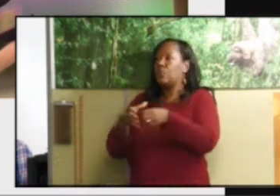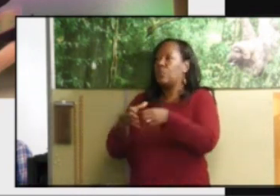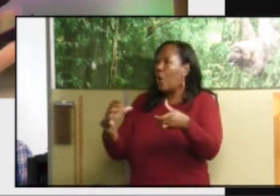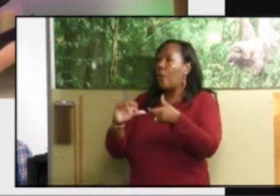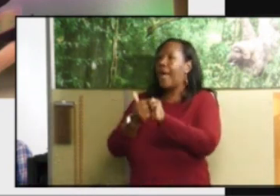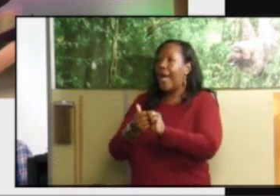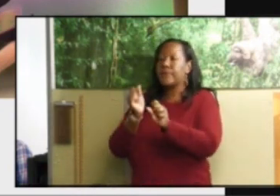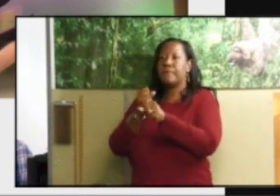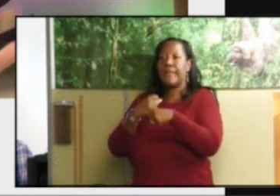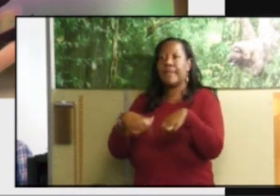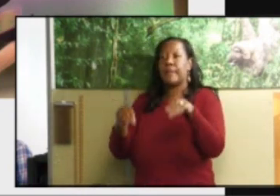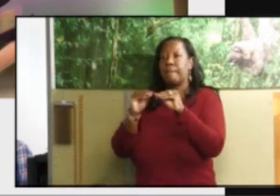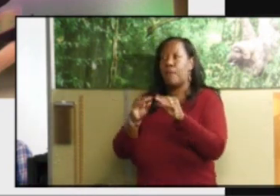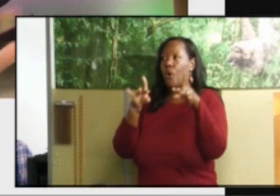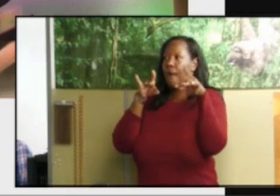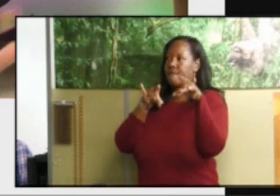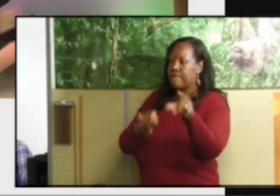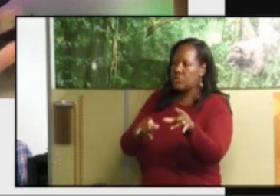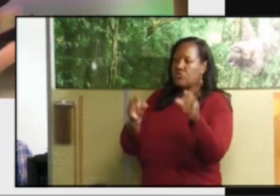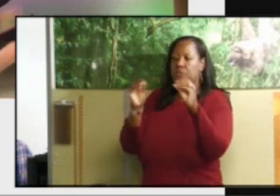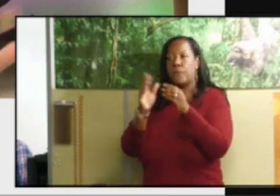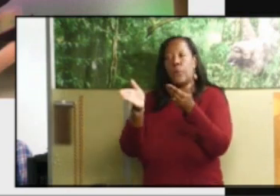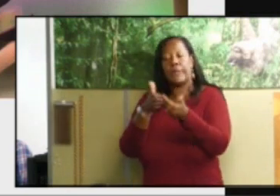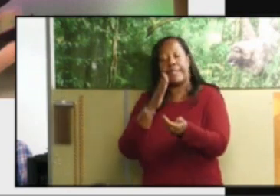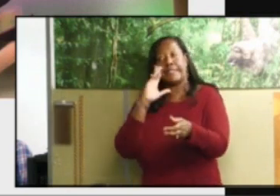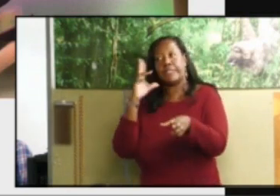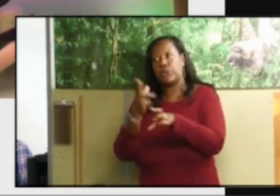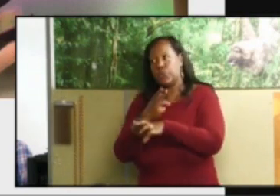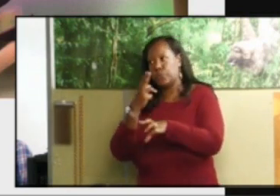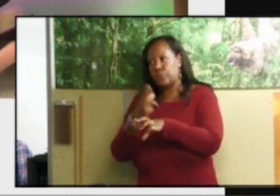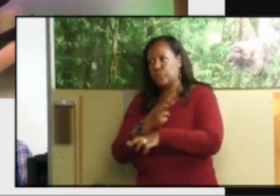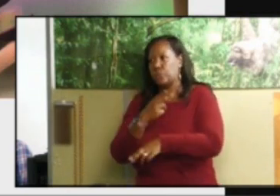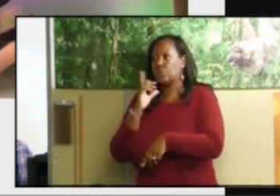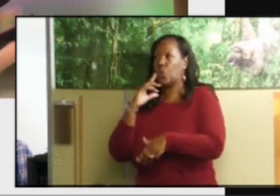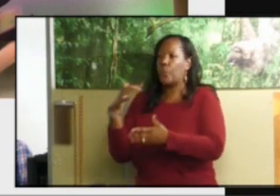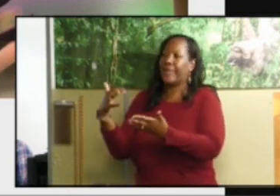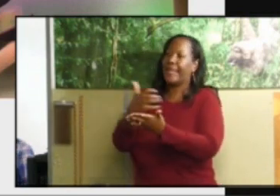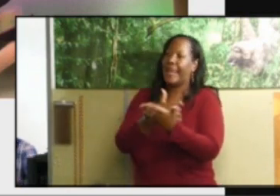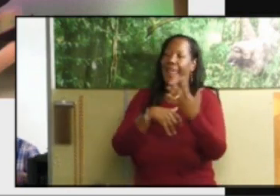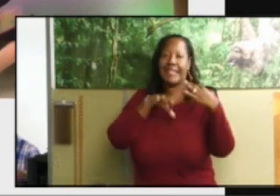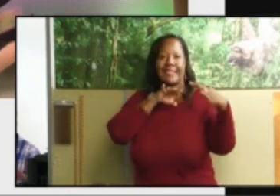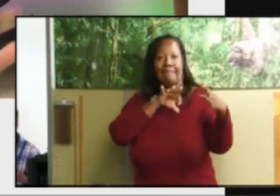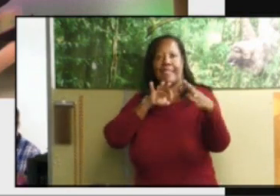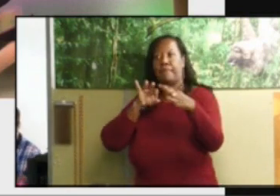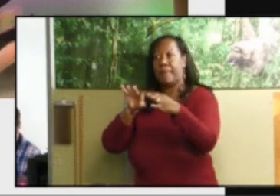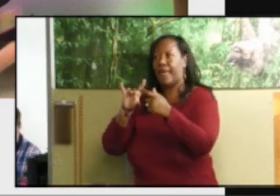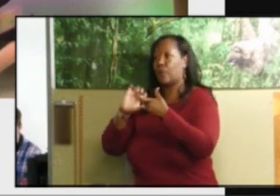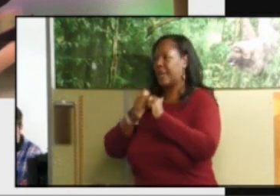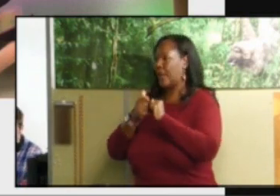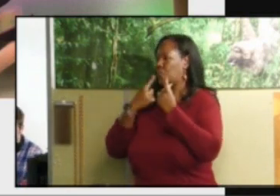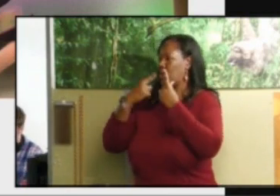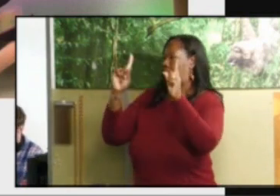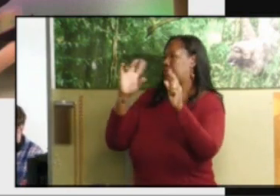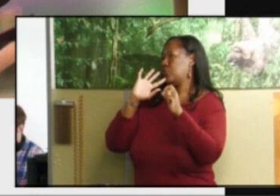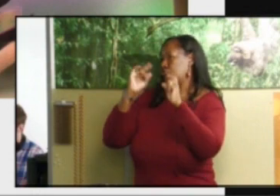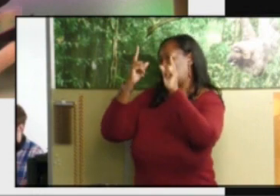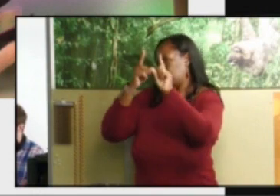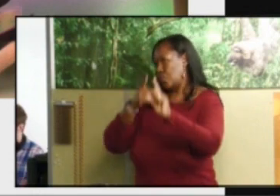efficient, more easy to use. So getting feedback on how we could accomplish those goals as well.